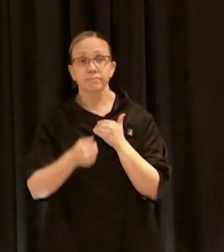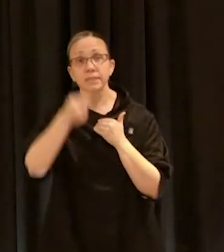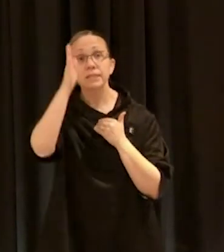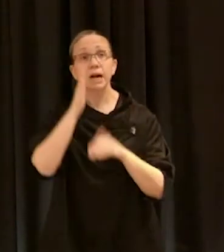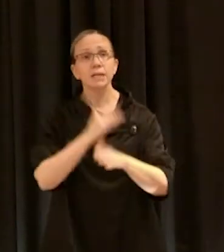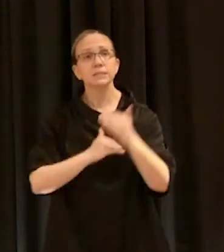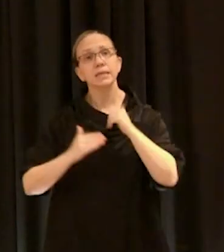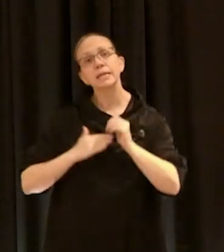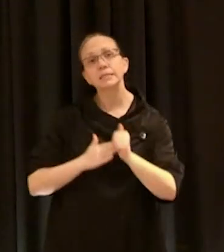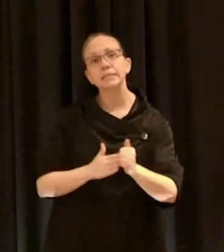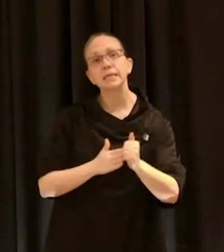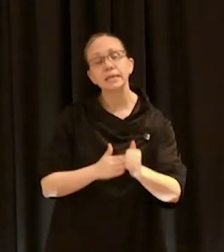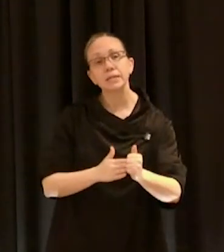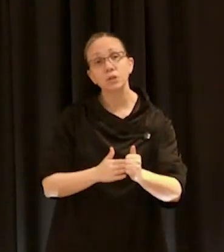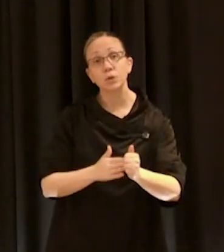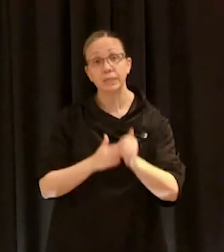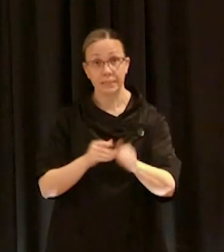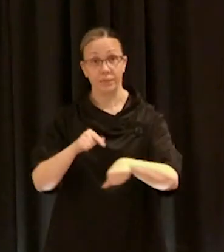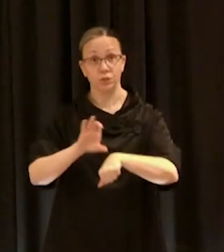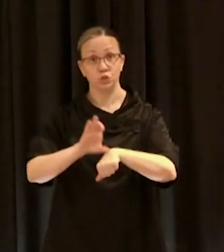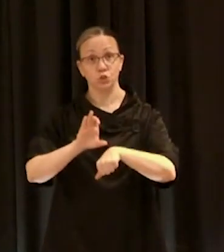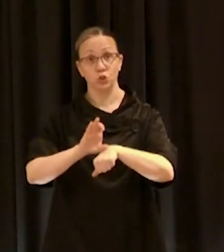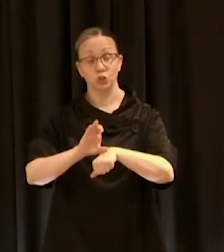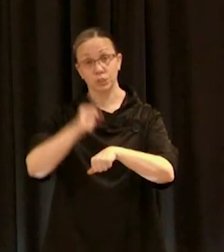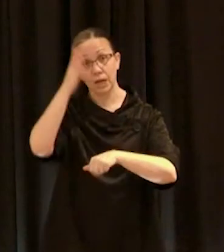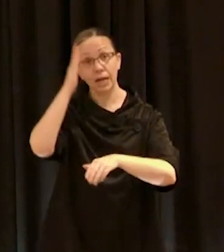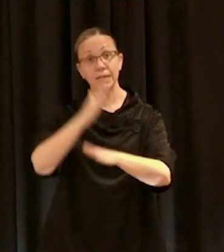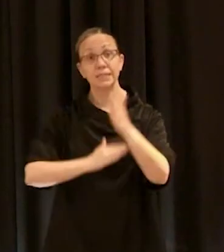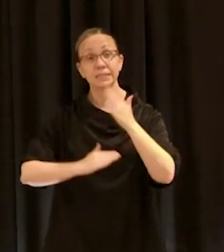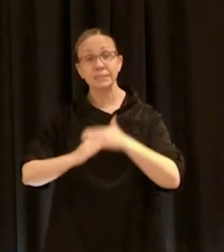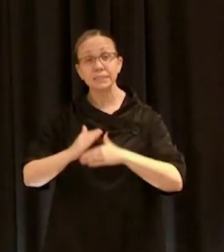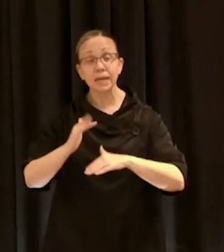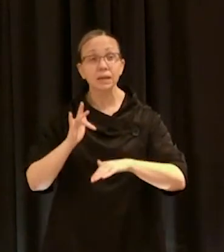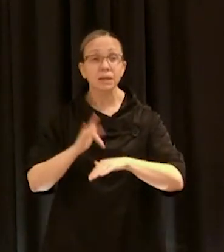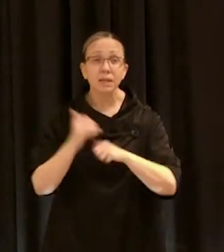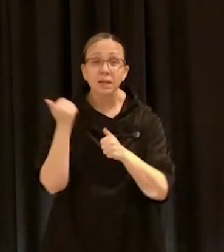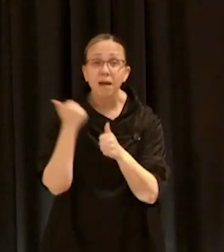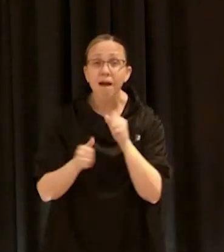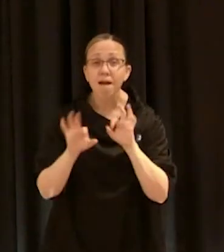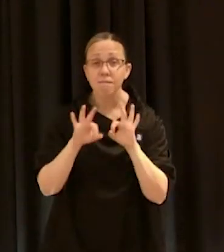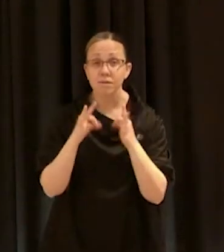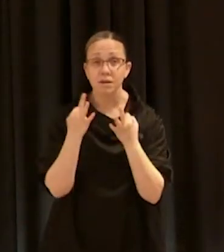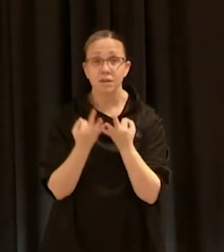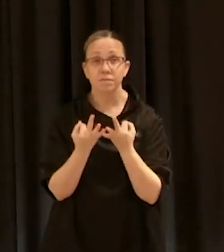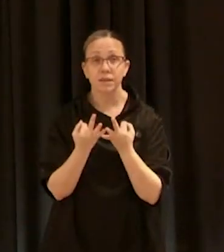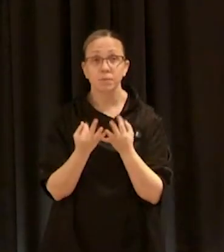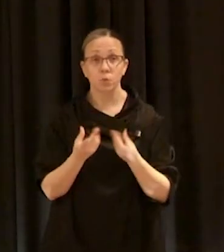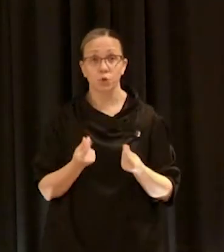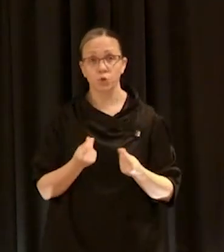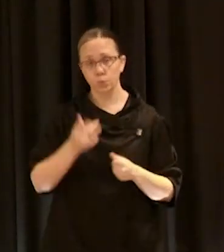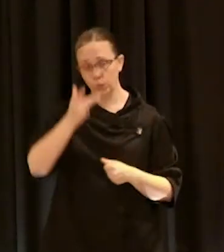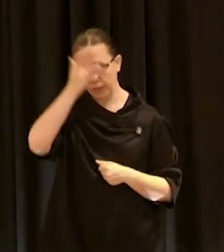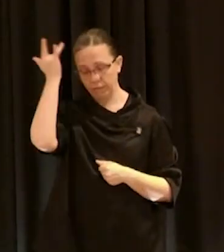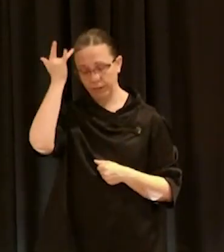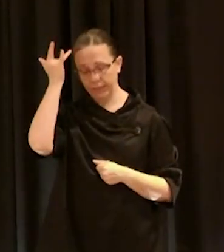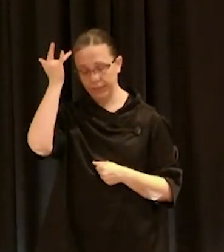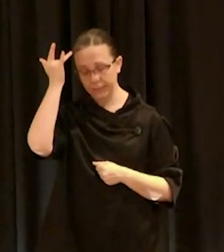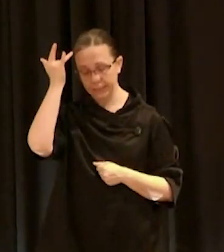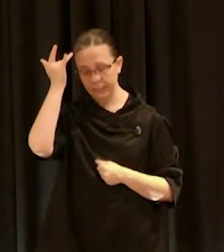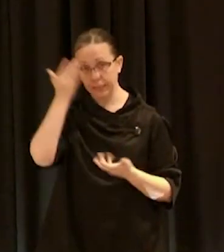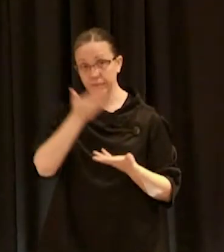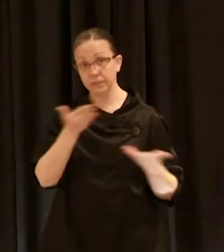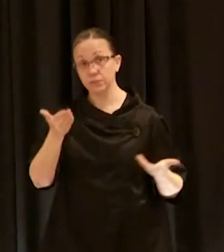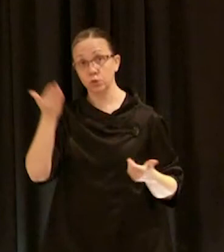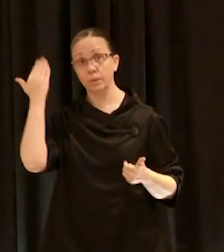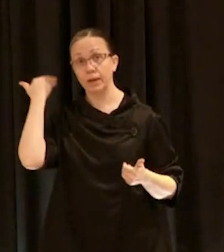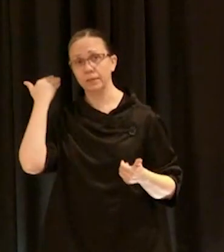on you. God's got His hand on this church. God's got His hand on every family. But we got to forget those things which